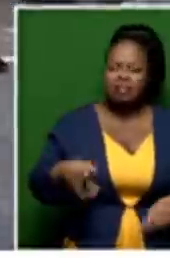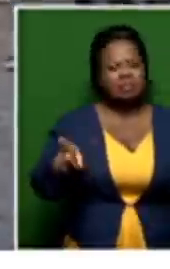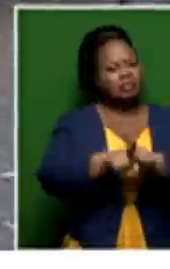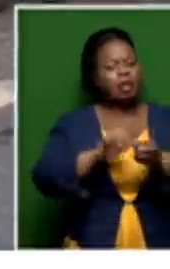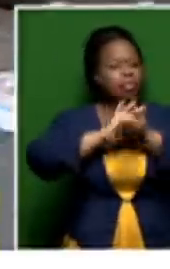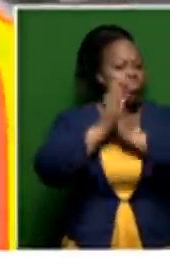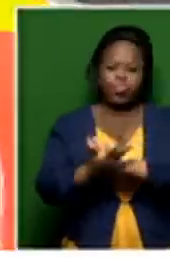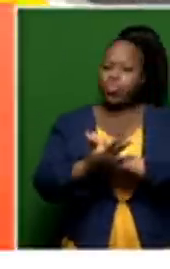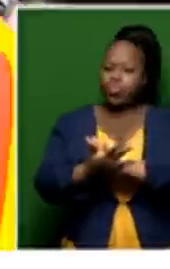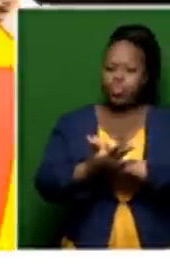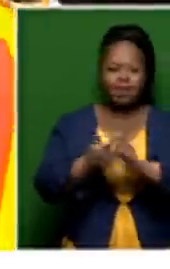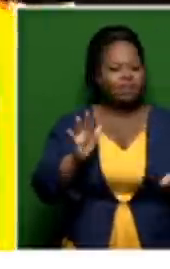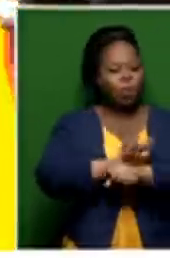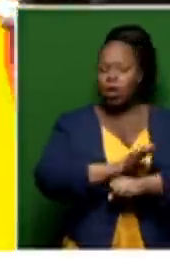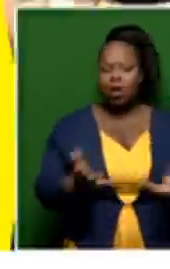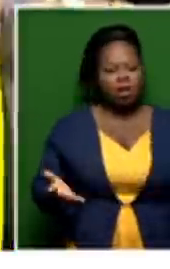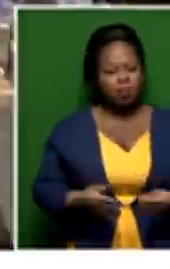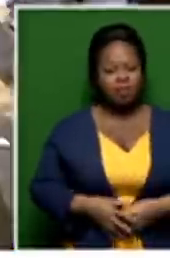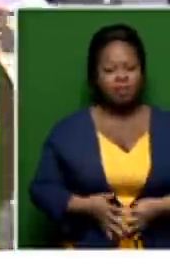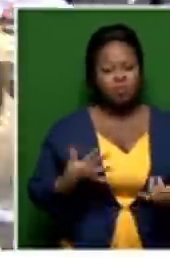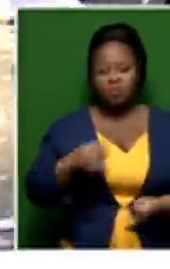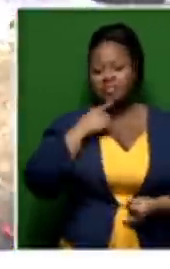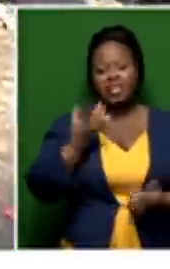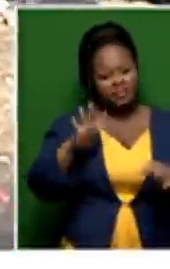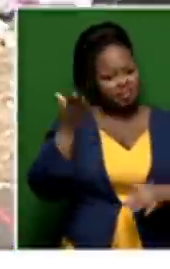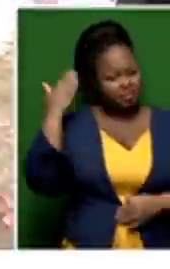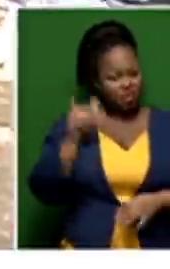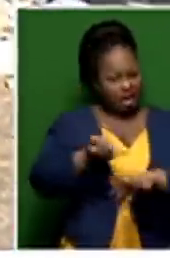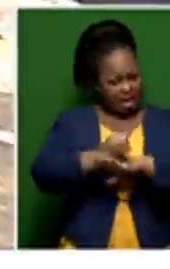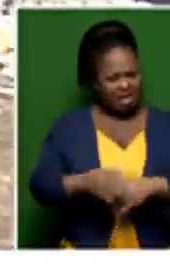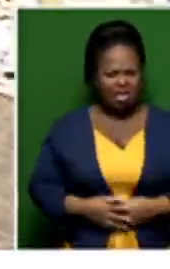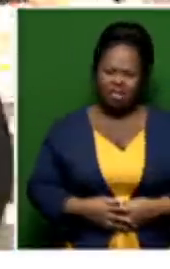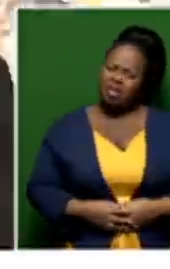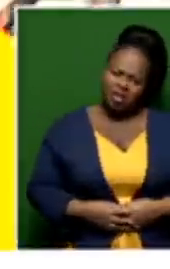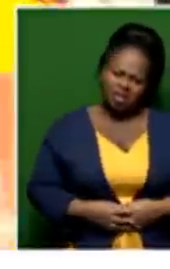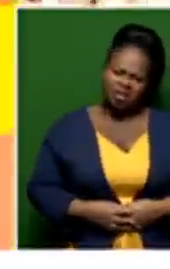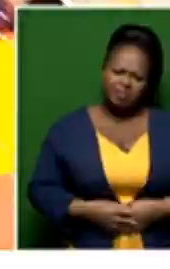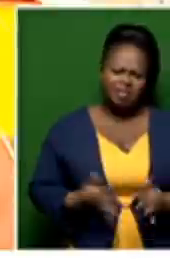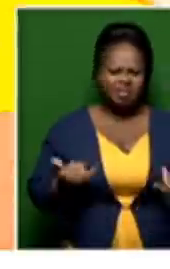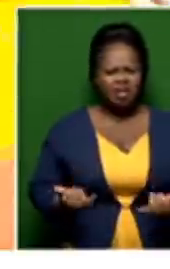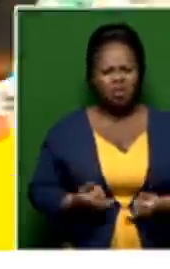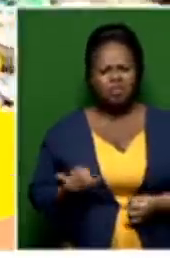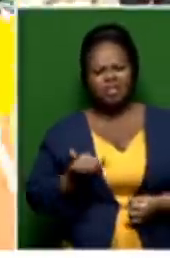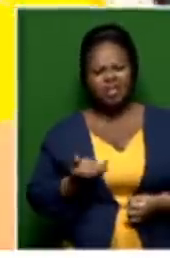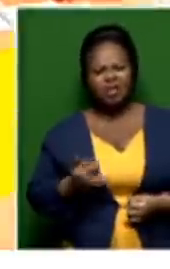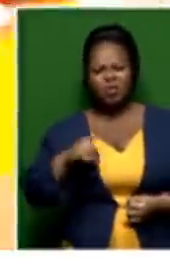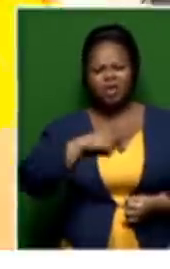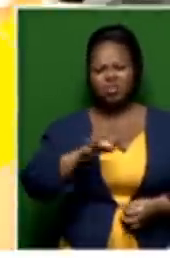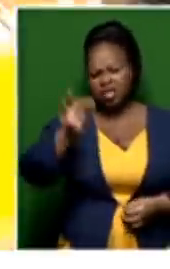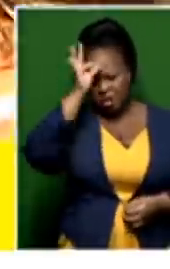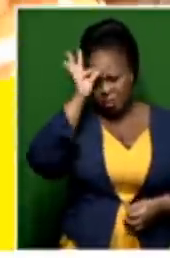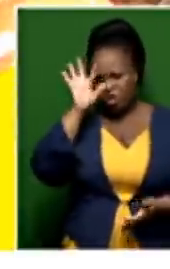been completely destroyed. And what we'd indicated a bit earlier on, you have to more of a cat and mouse